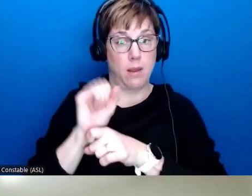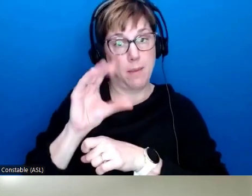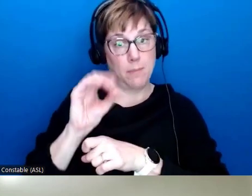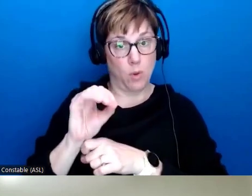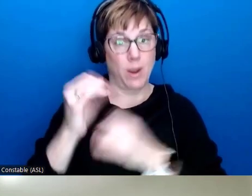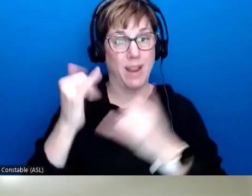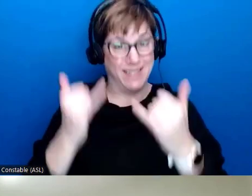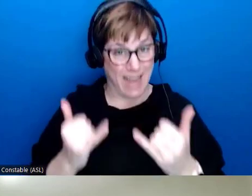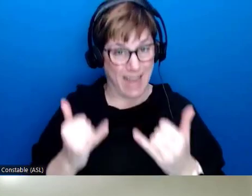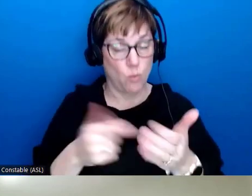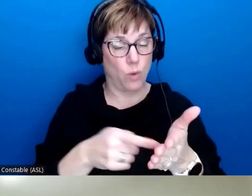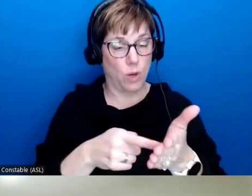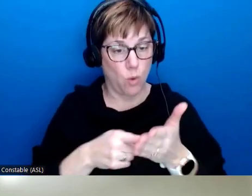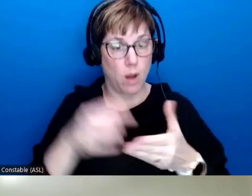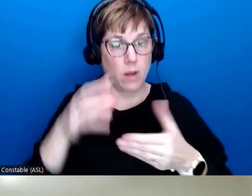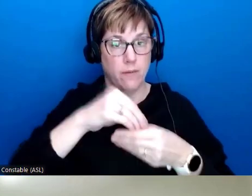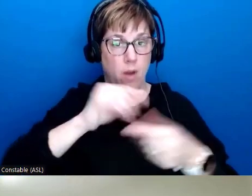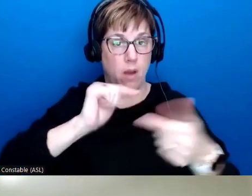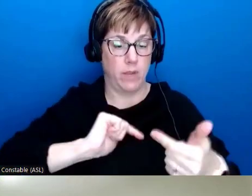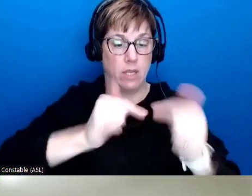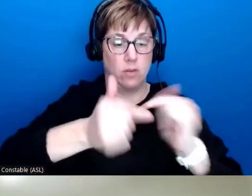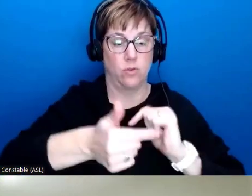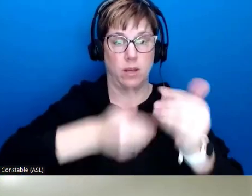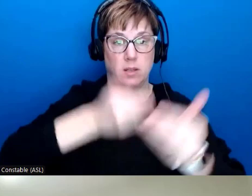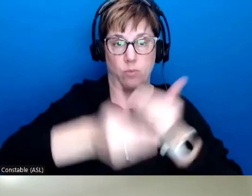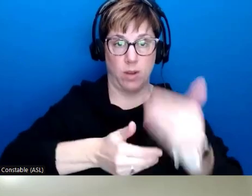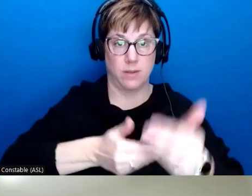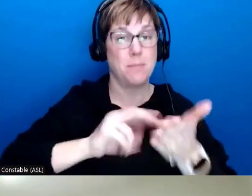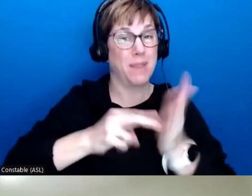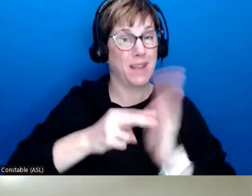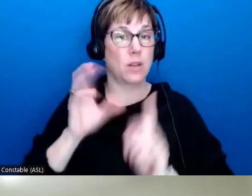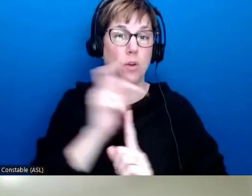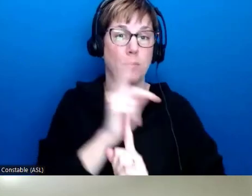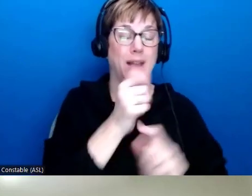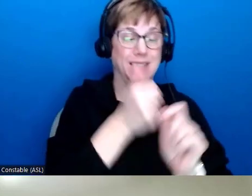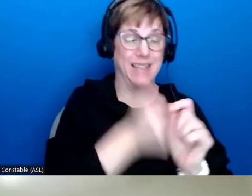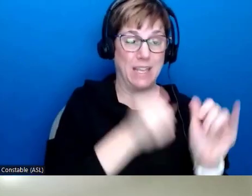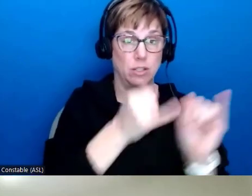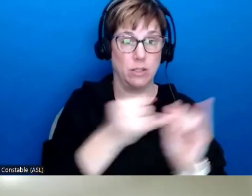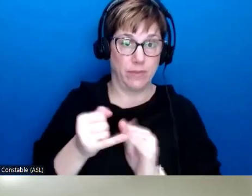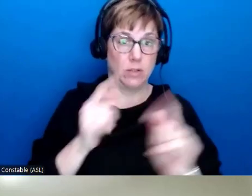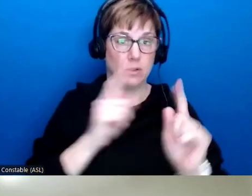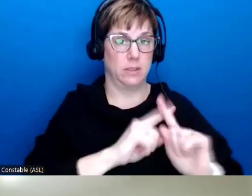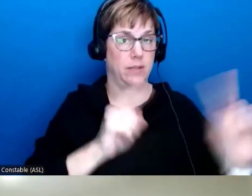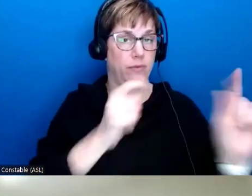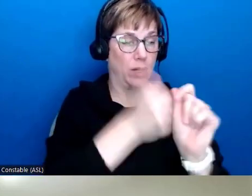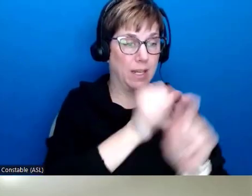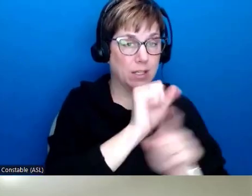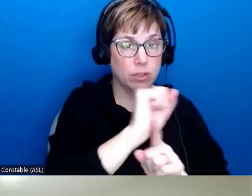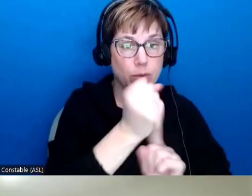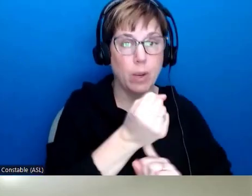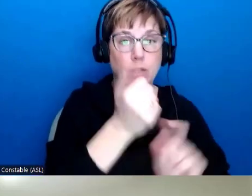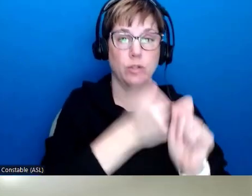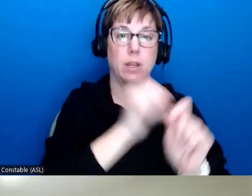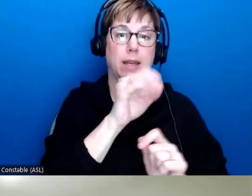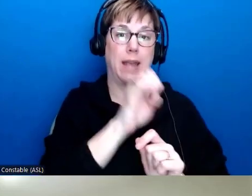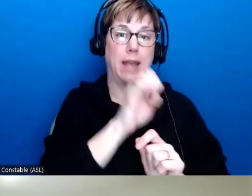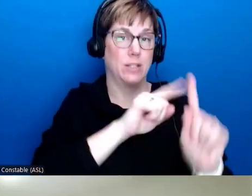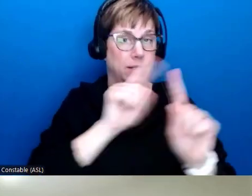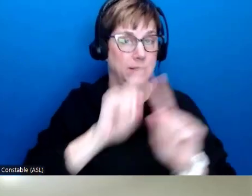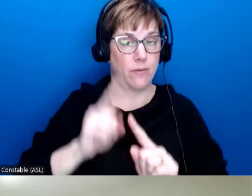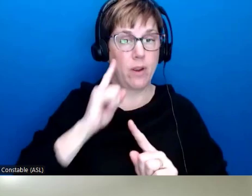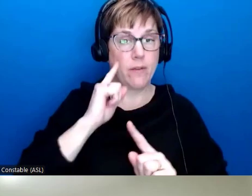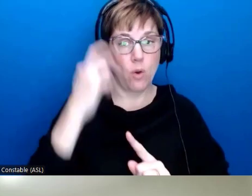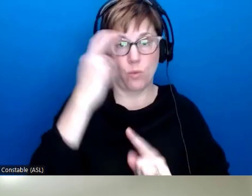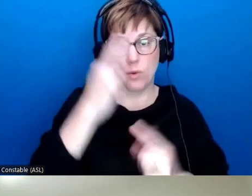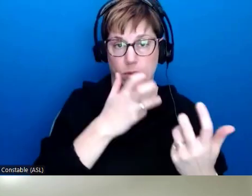interactive process. That's, again, going back to this idea of an individualized case-by-case assessment of every request for reasonable accommodation that an